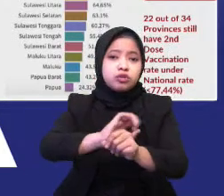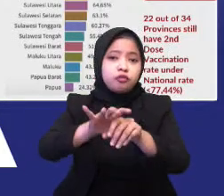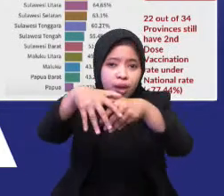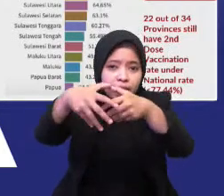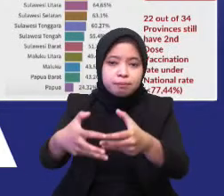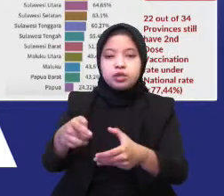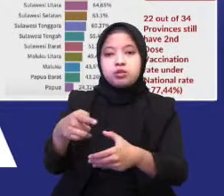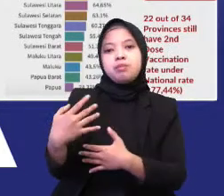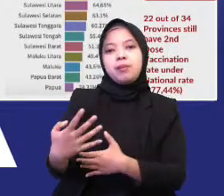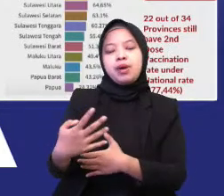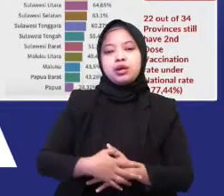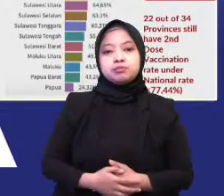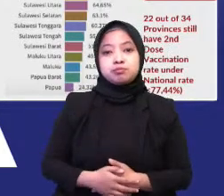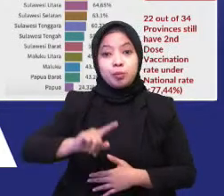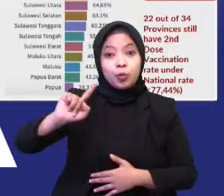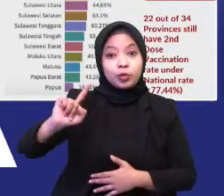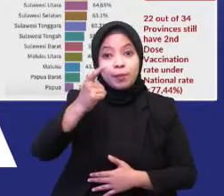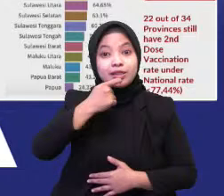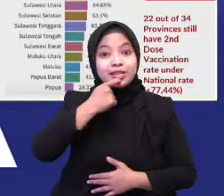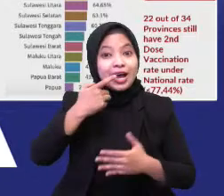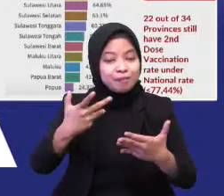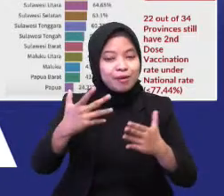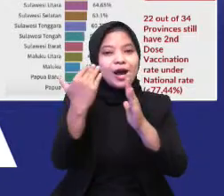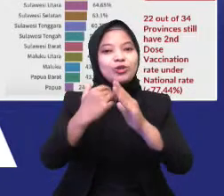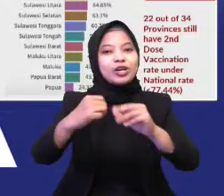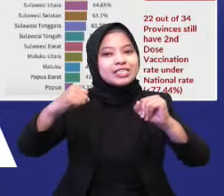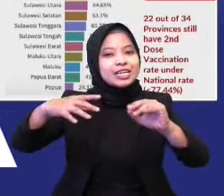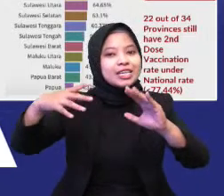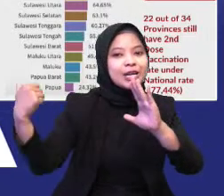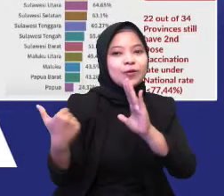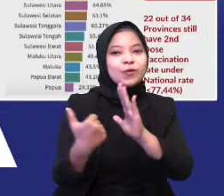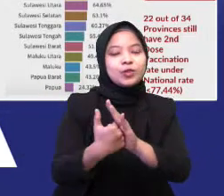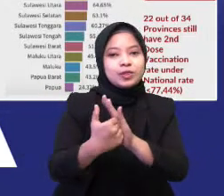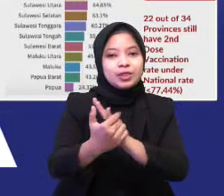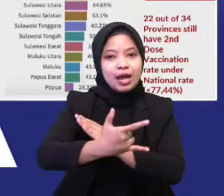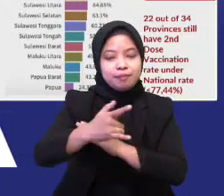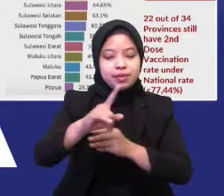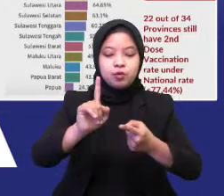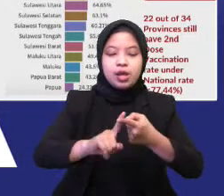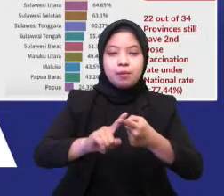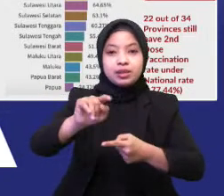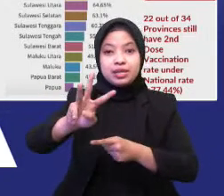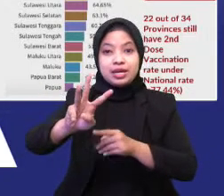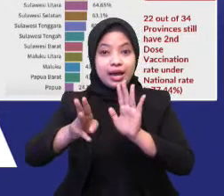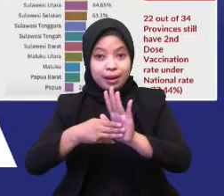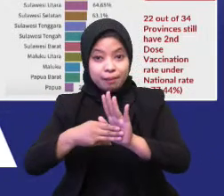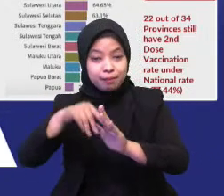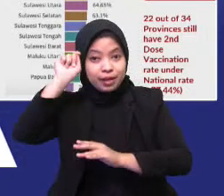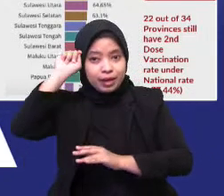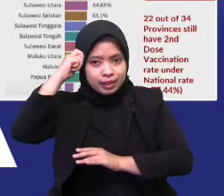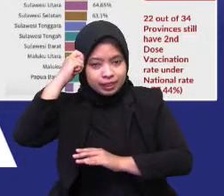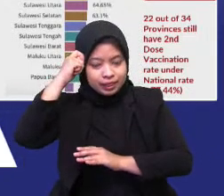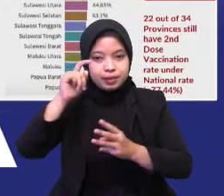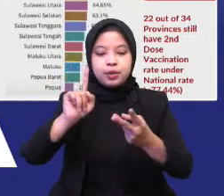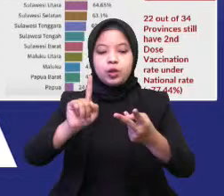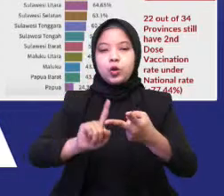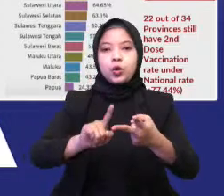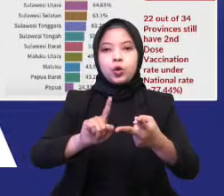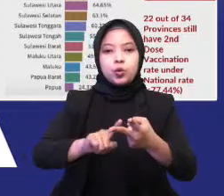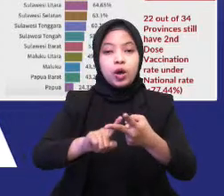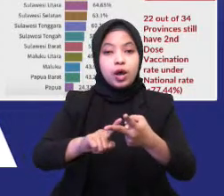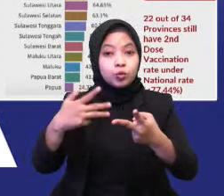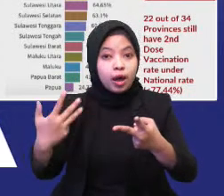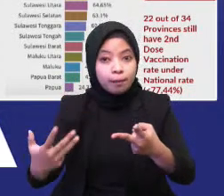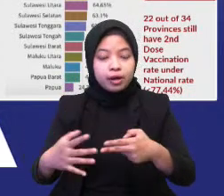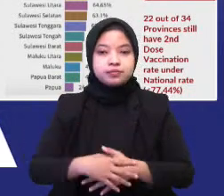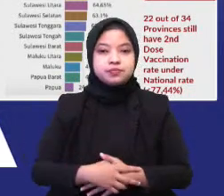things. The first is discipline in implementing 3M health protocols, and two, get tested